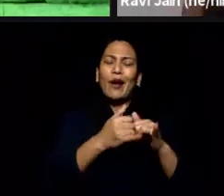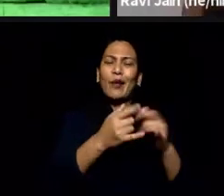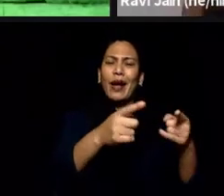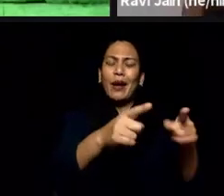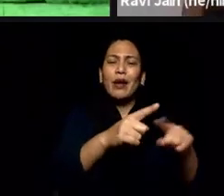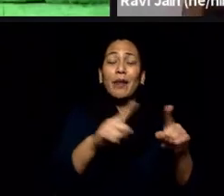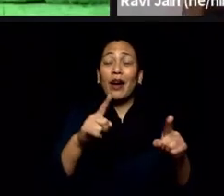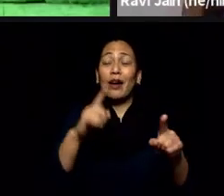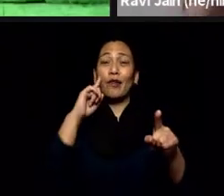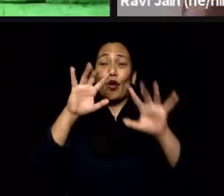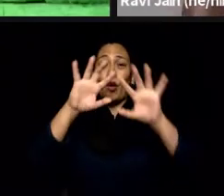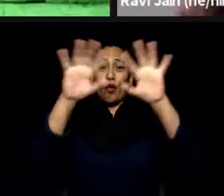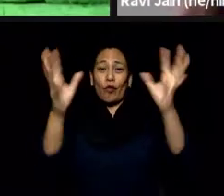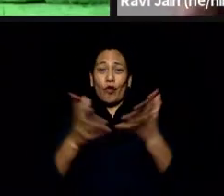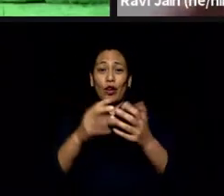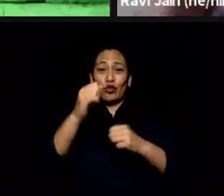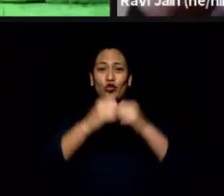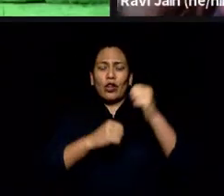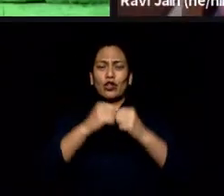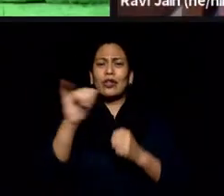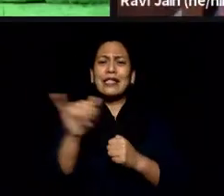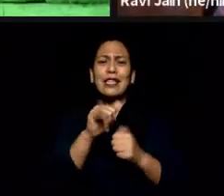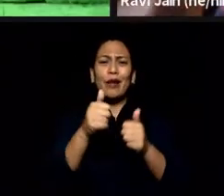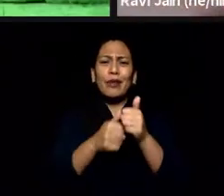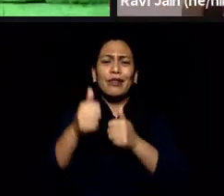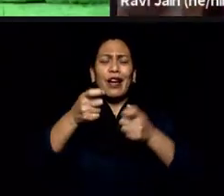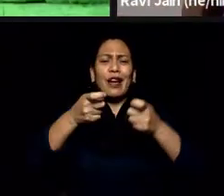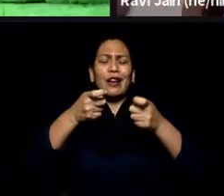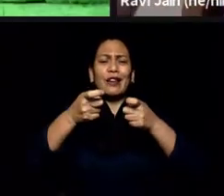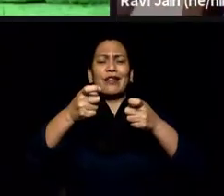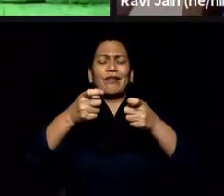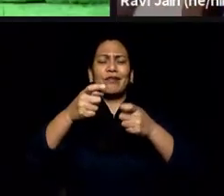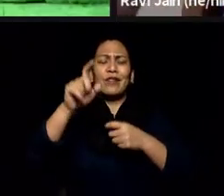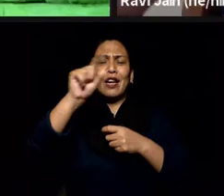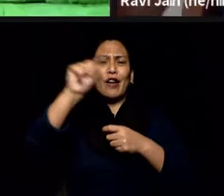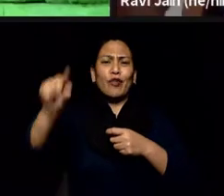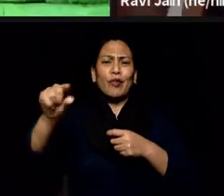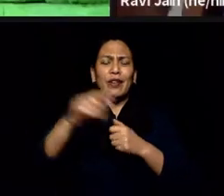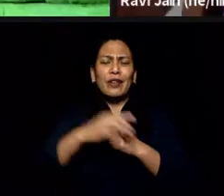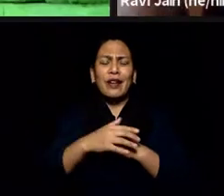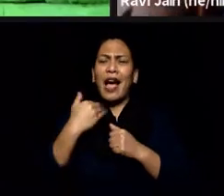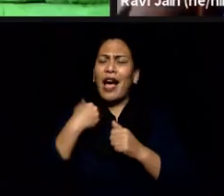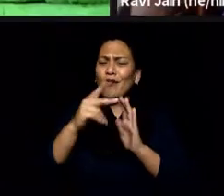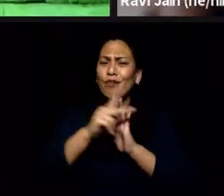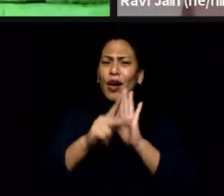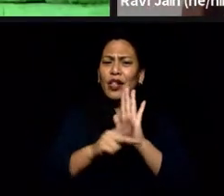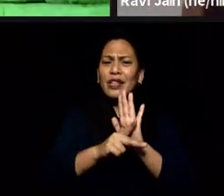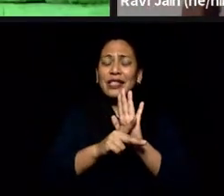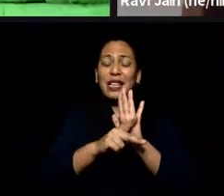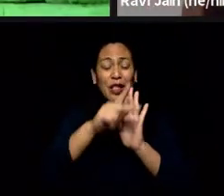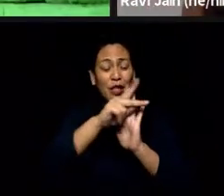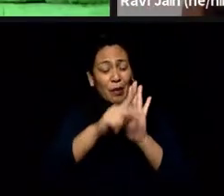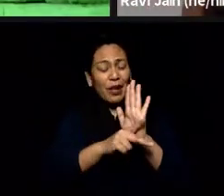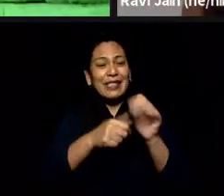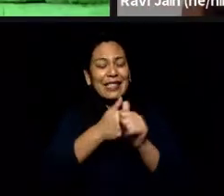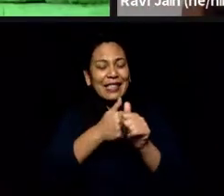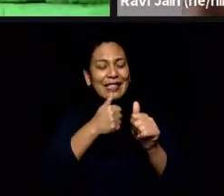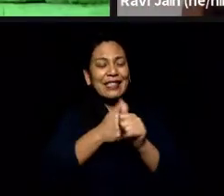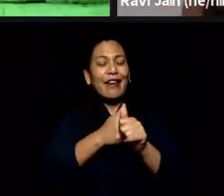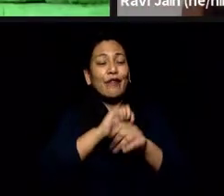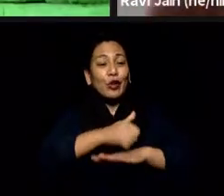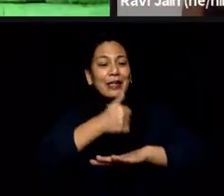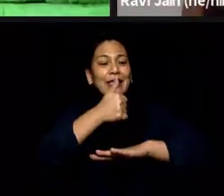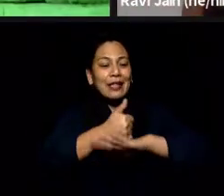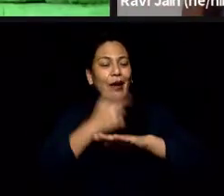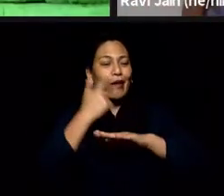you know, it's the same as governments. We have funders, that's government policies that are created to keep